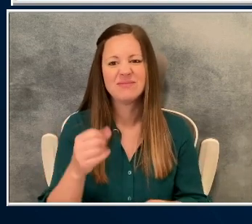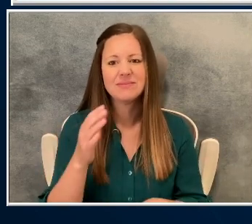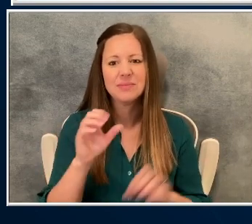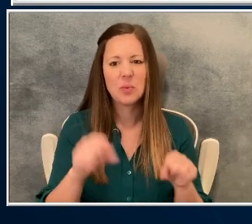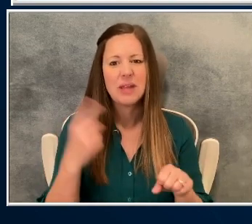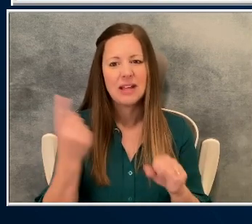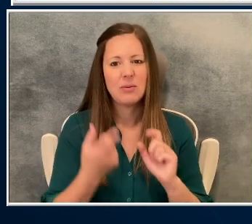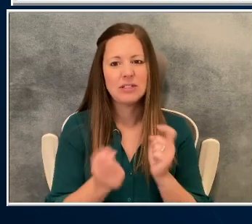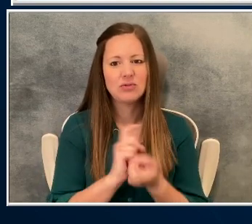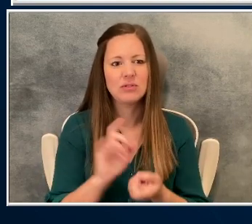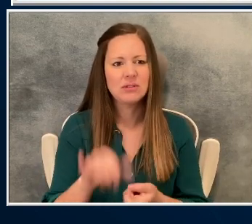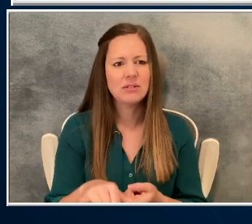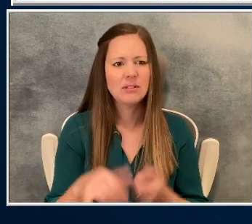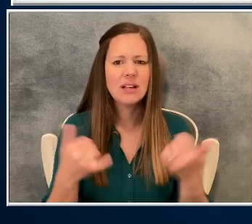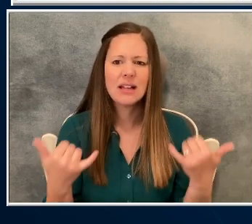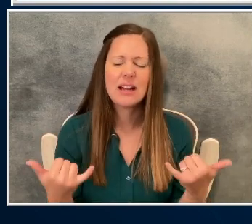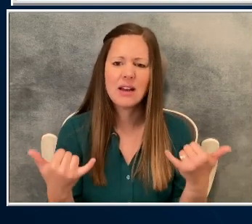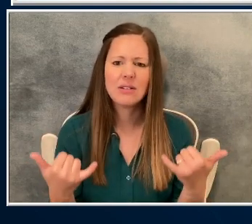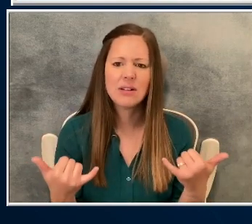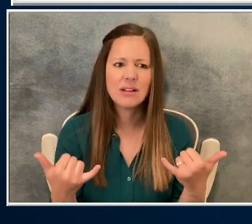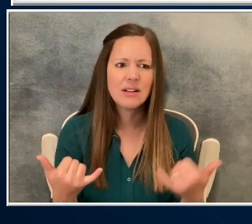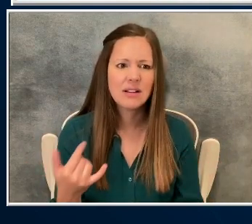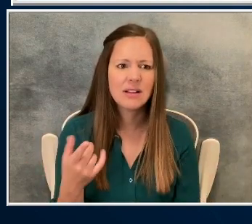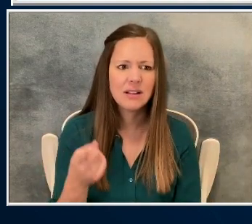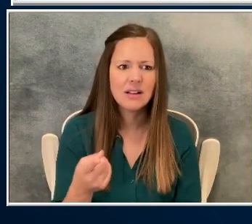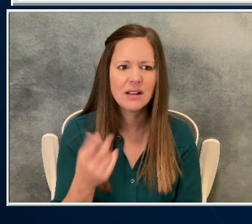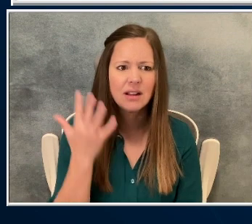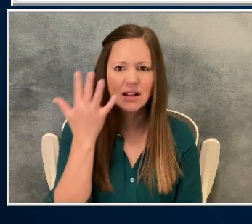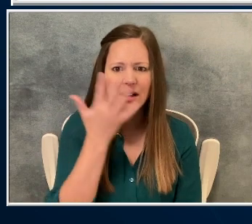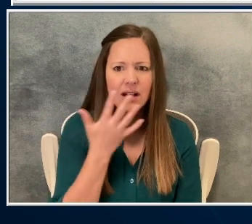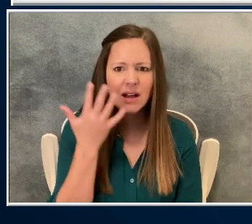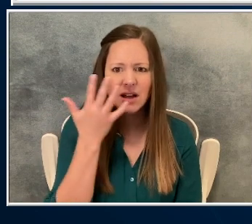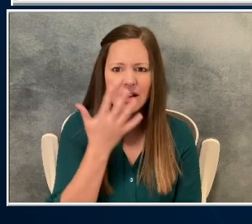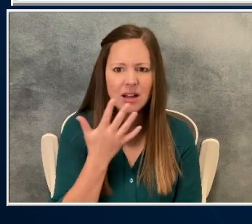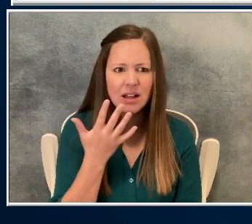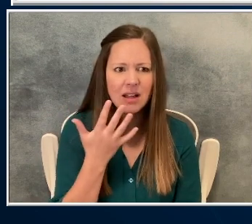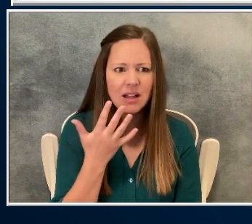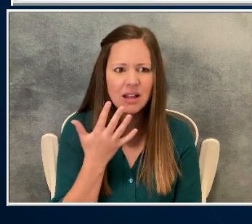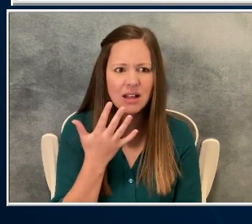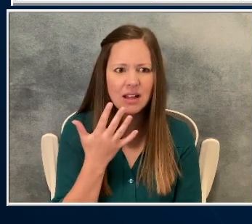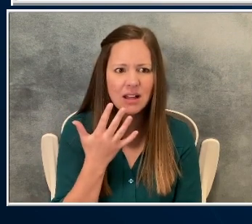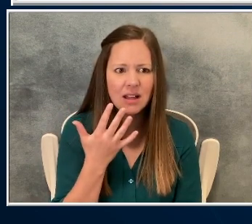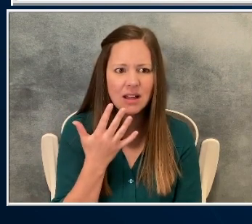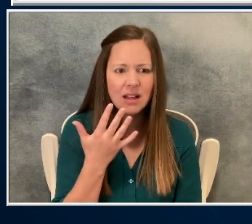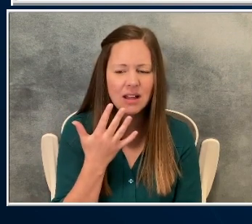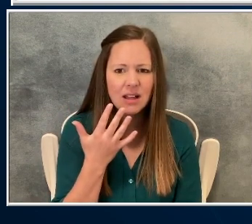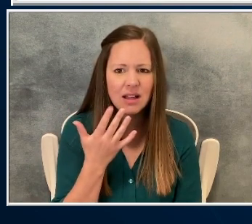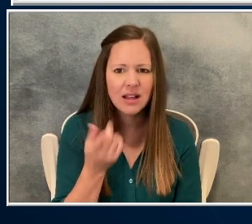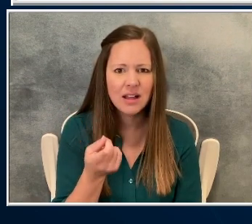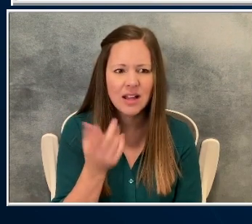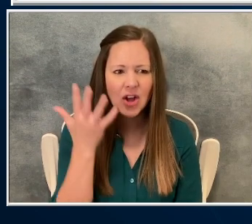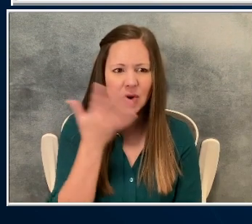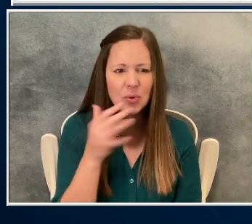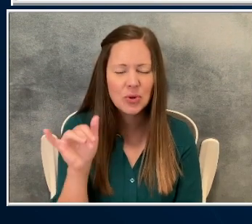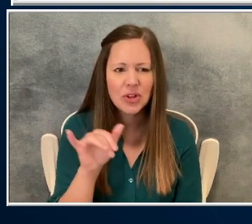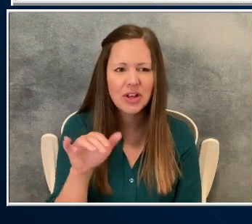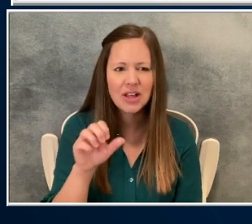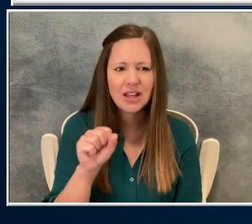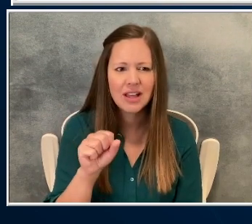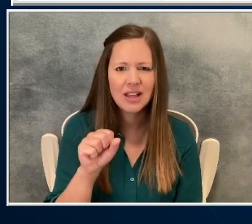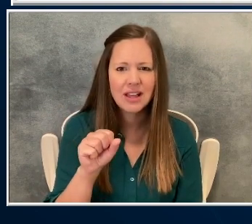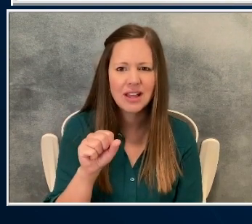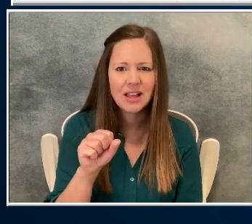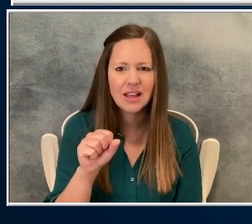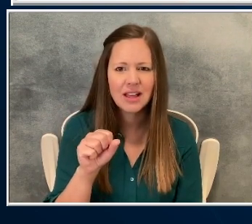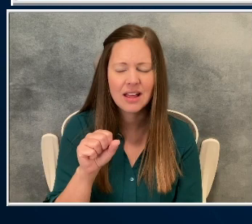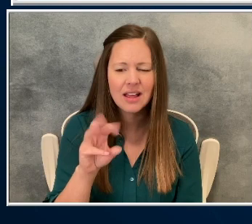now, Hawkeye, you look kind of swell. I'm stealing one of our studio guys' words. He said that joke. But you're a little swollen today. Have you